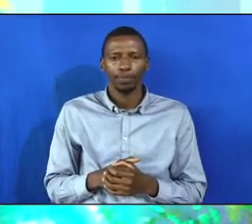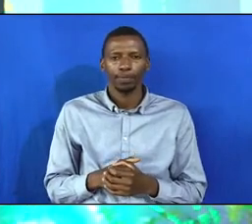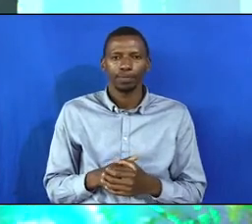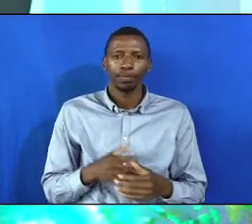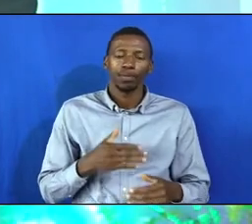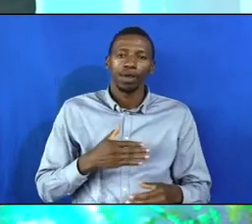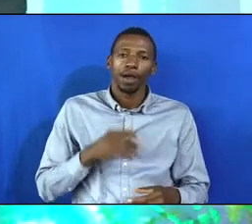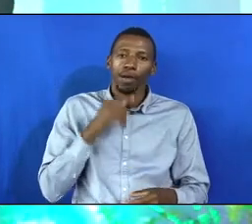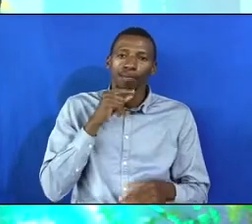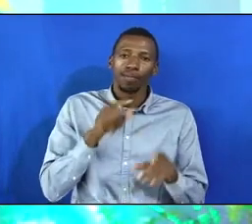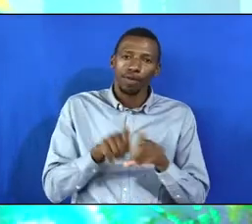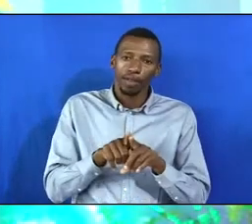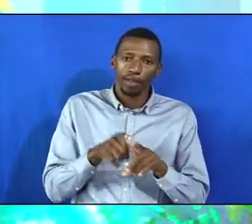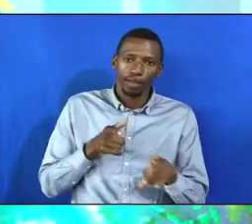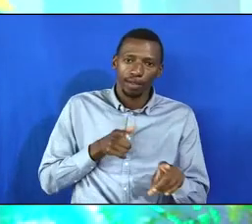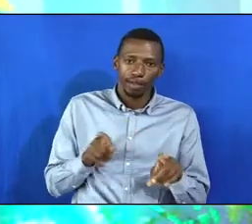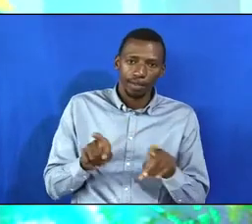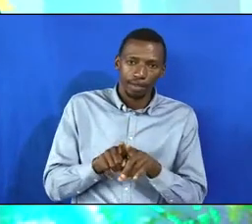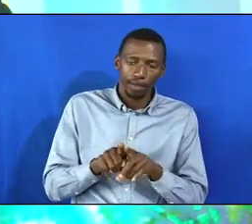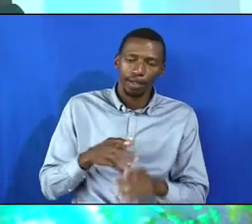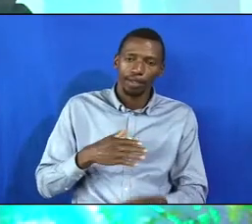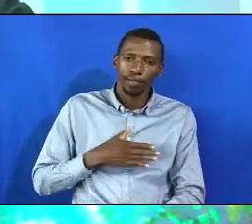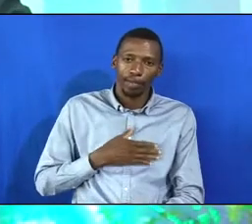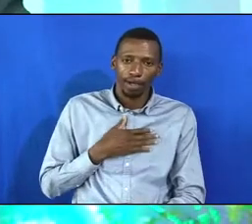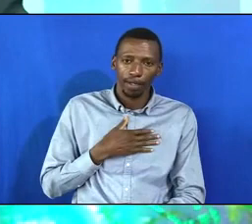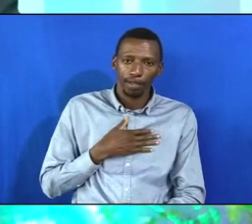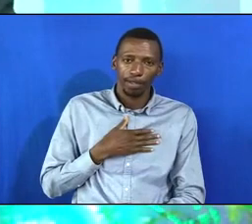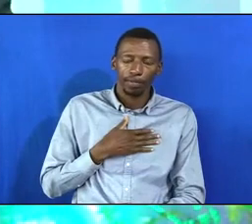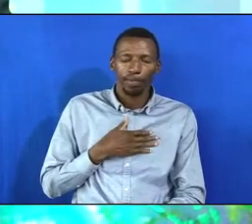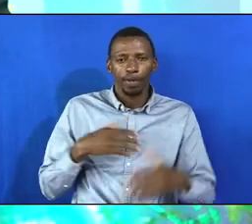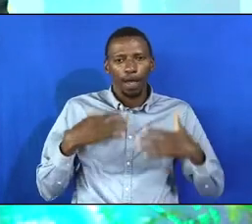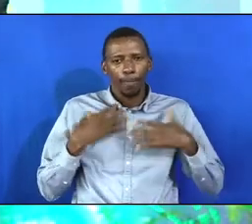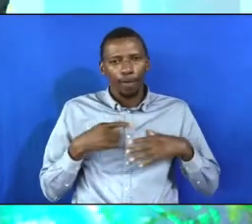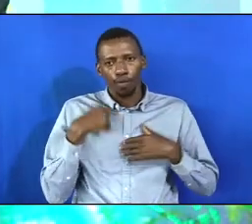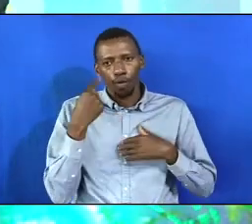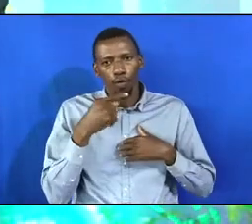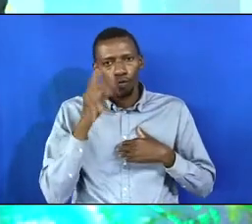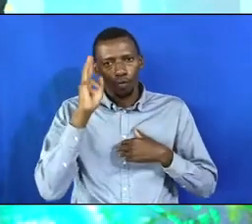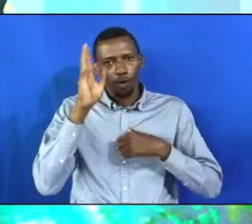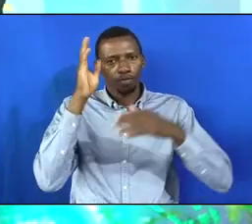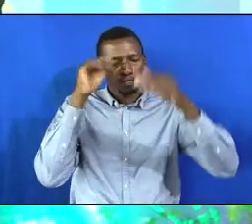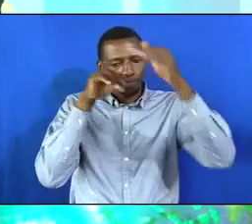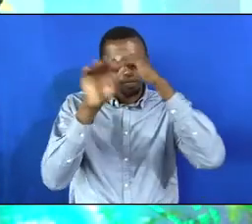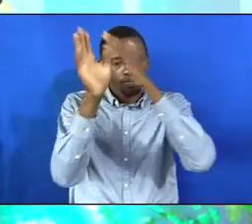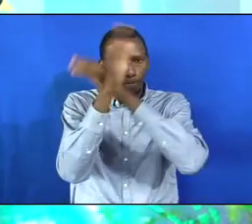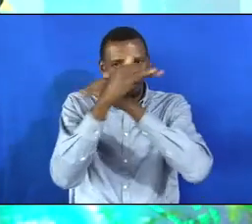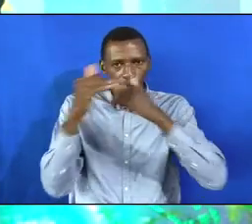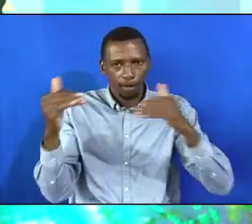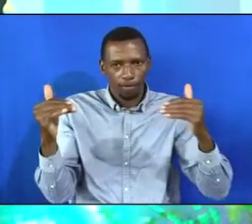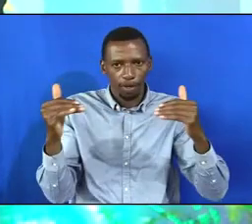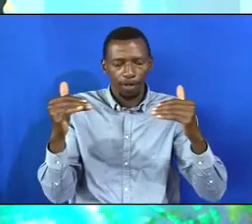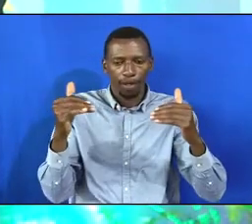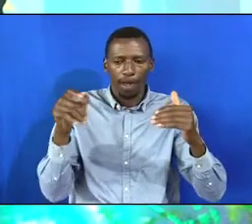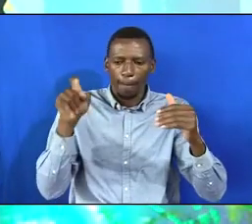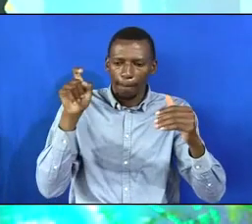My brothers and sisters, for those that will make it to heaven, they must turn a deaf ear to